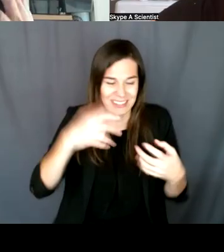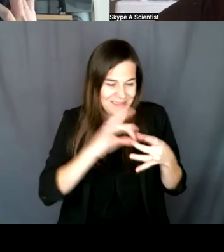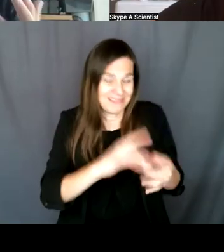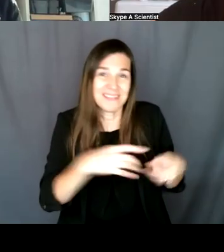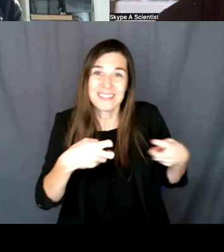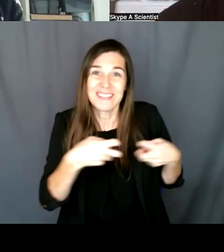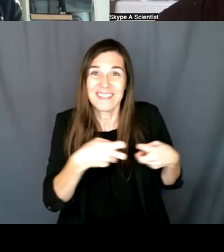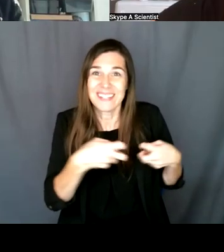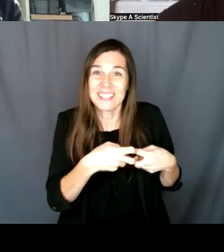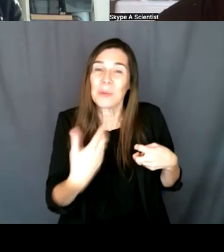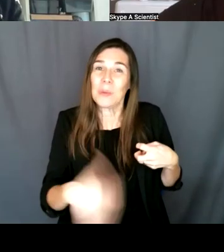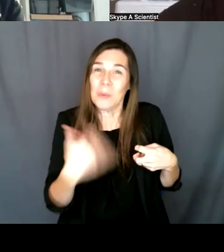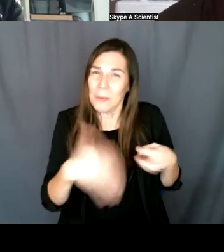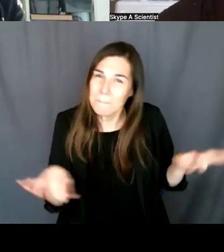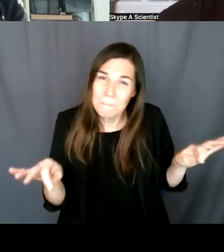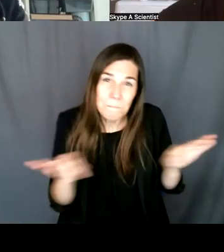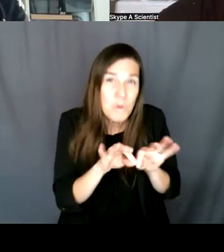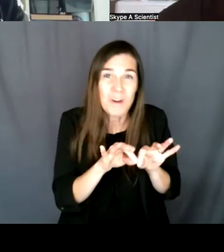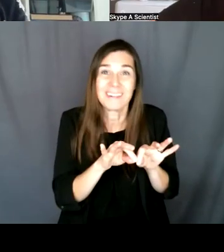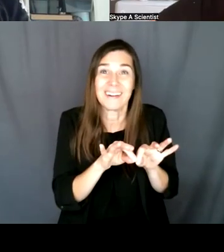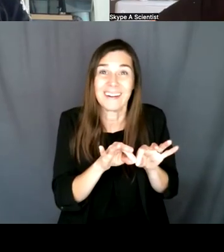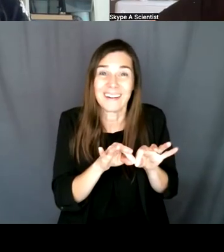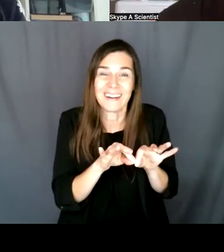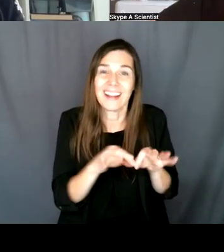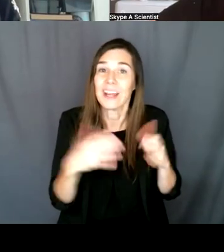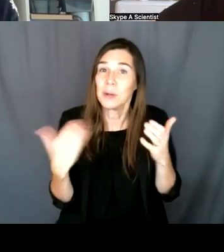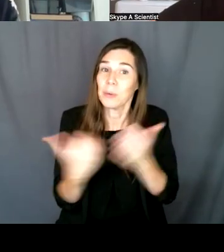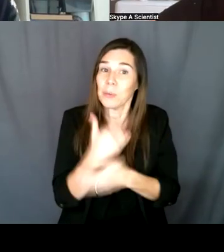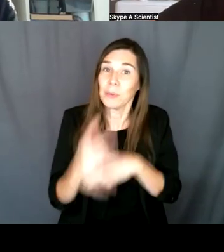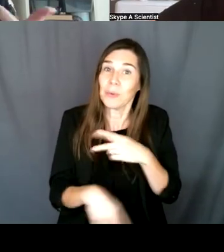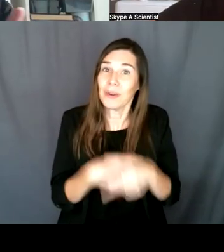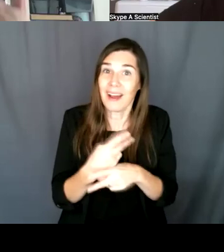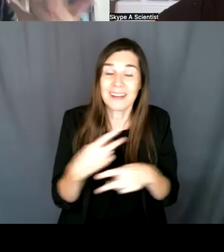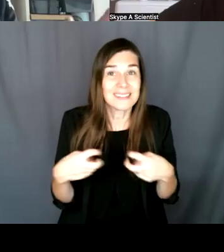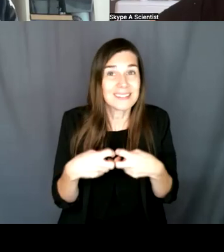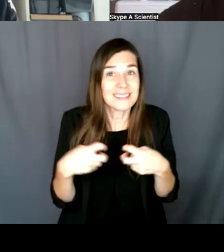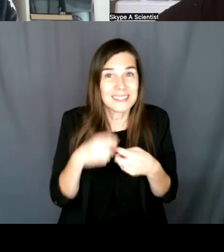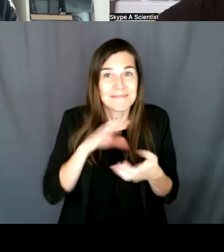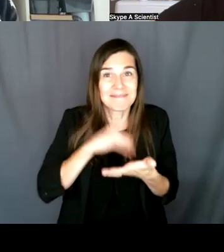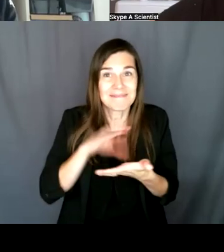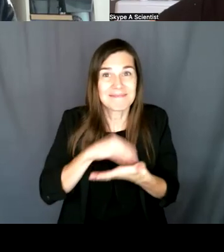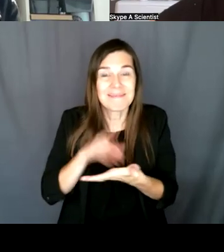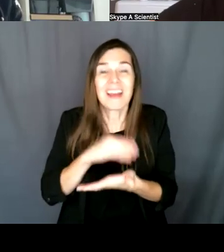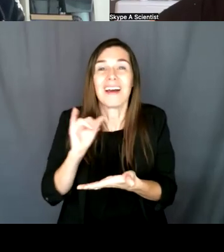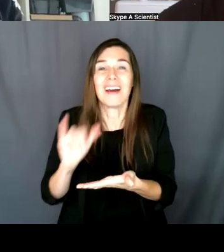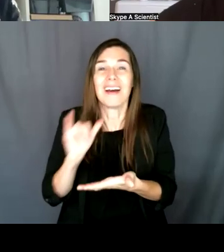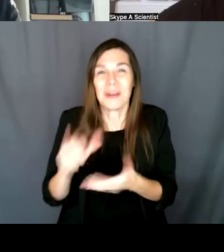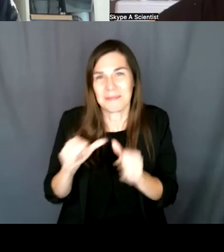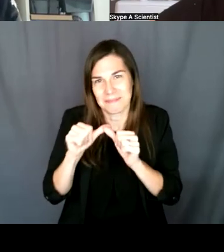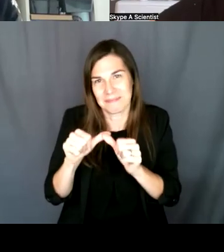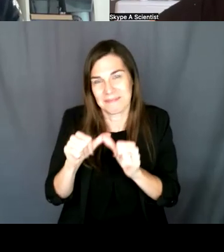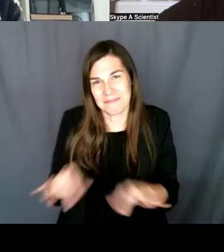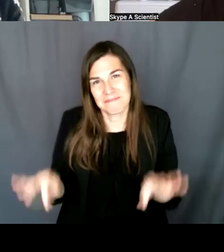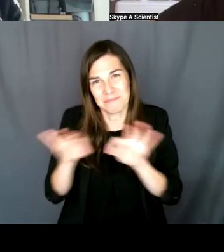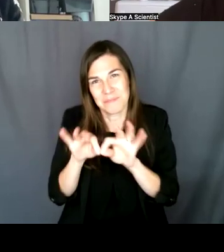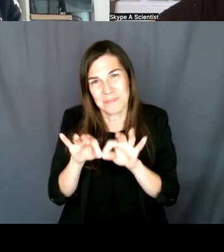been super important. And as we unlock new kinds of physics, it just also continues to be important in those